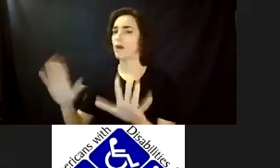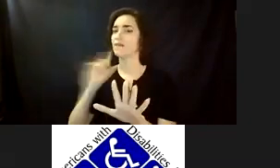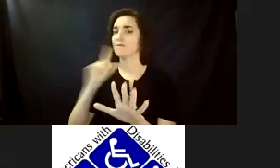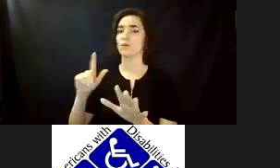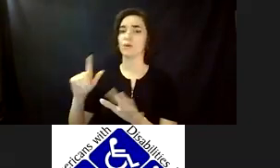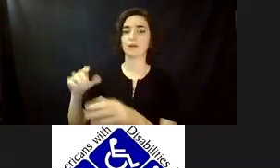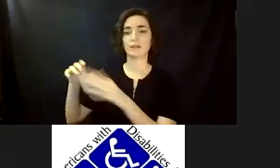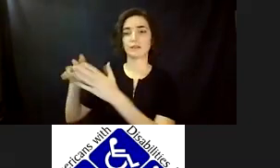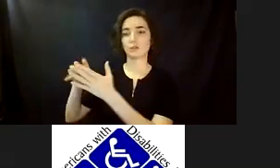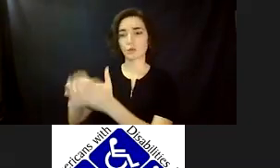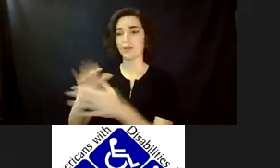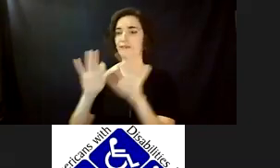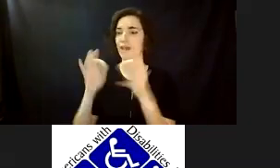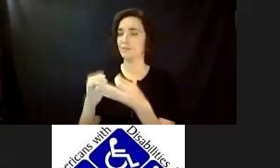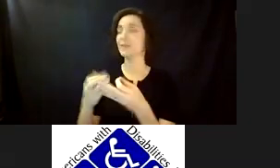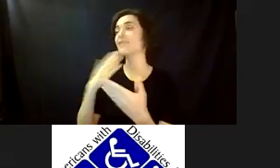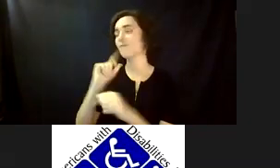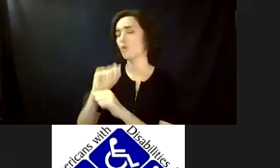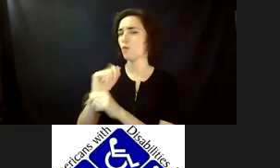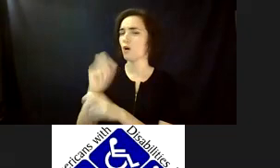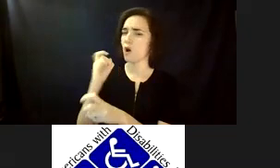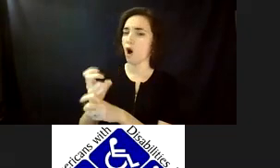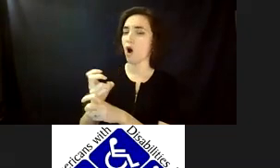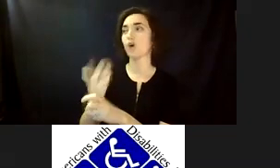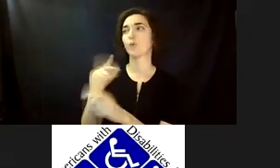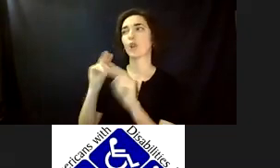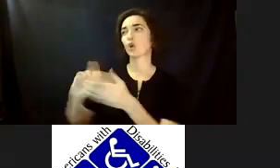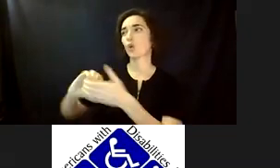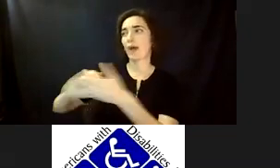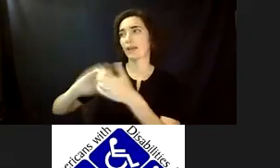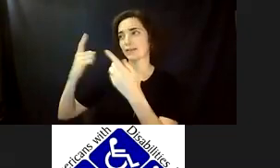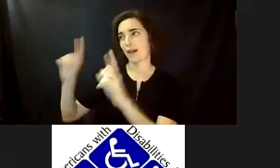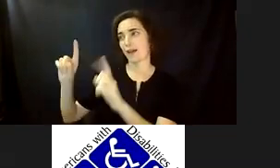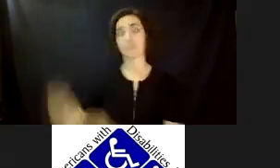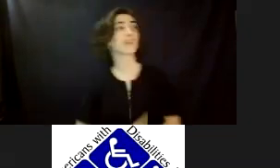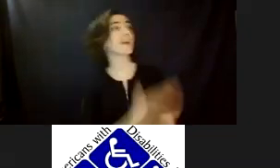look forward to the success of the Alliance. Thank you.